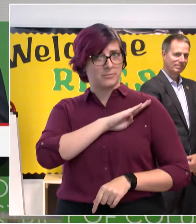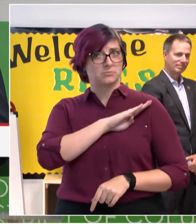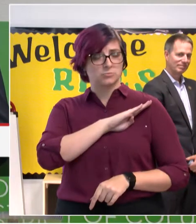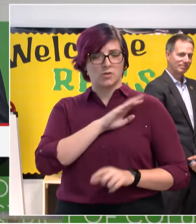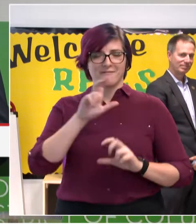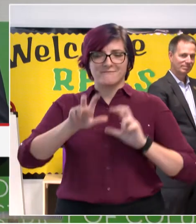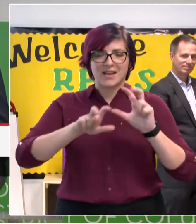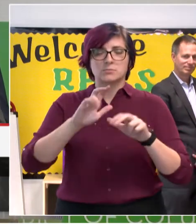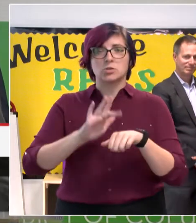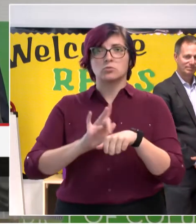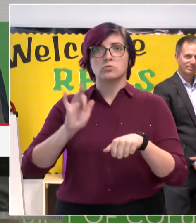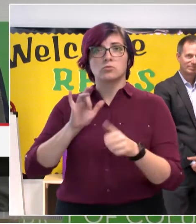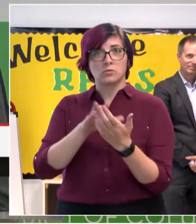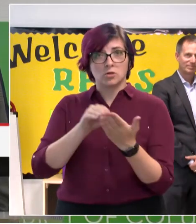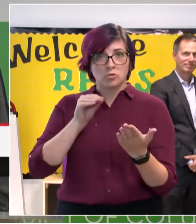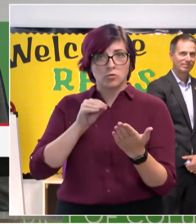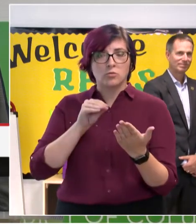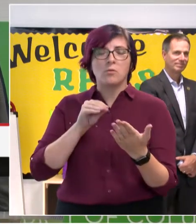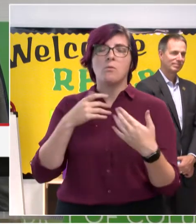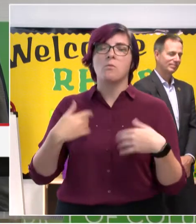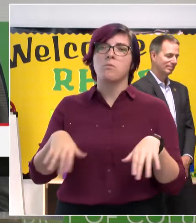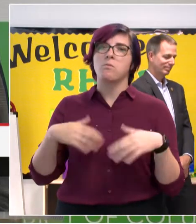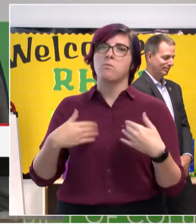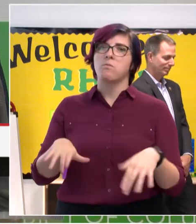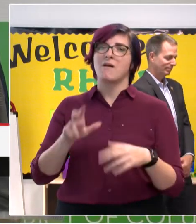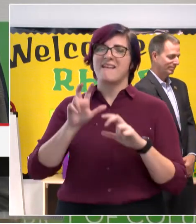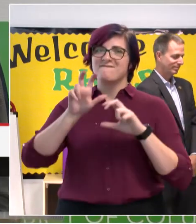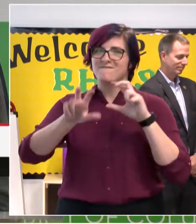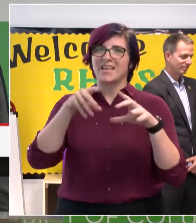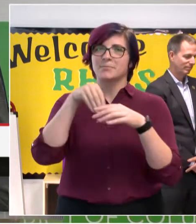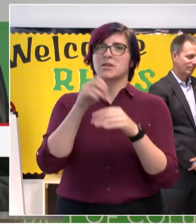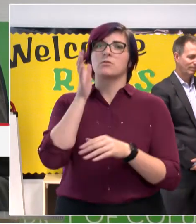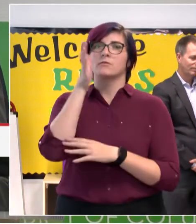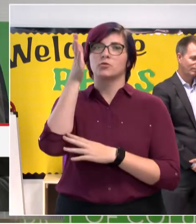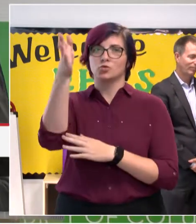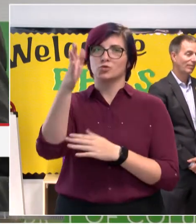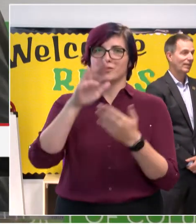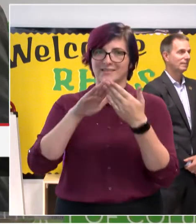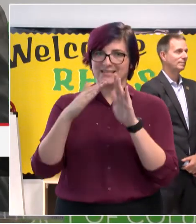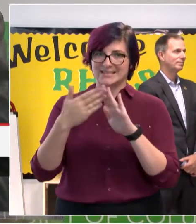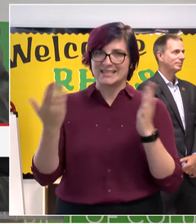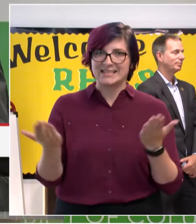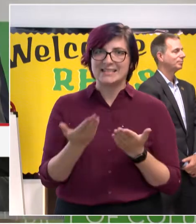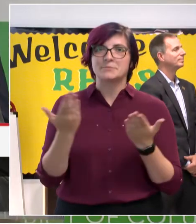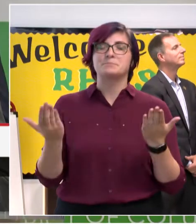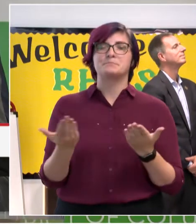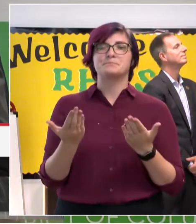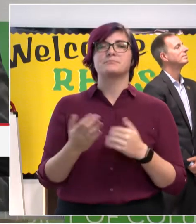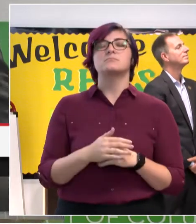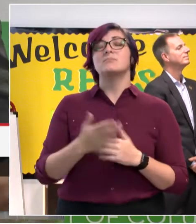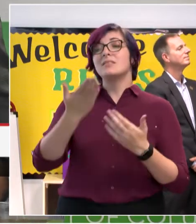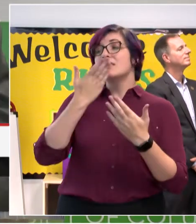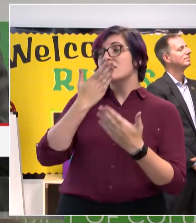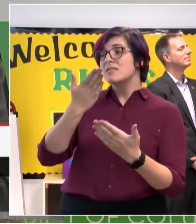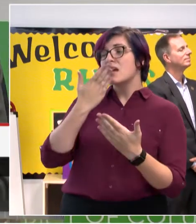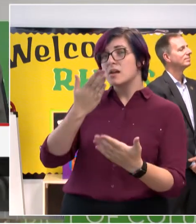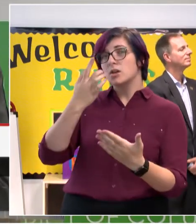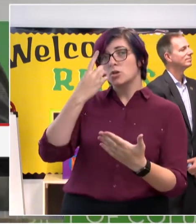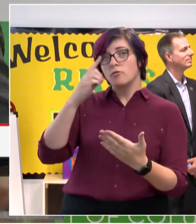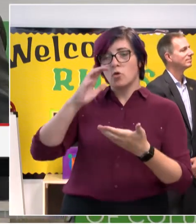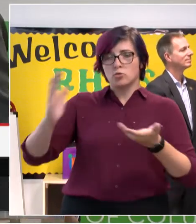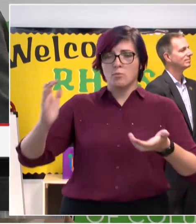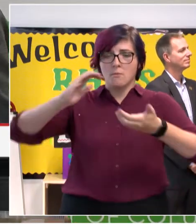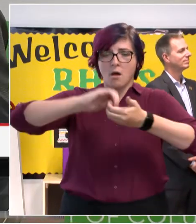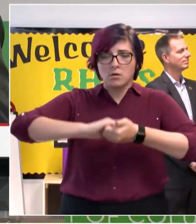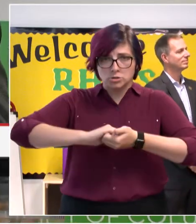learning are a real investment in our future of the city. Mayor Bowser and Chancellor Farabee, thank you for your partnership